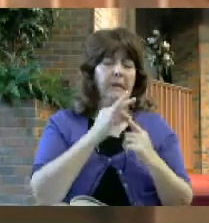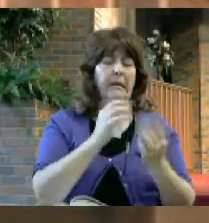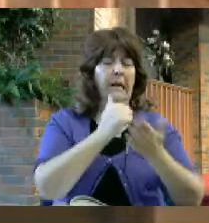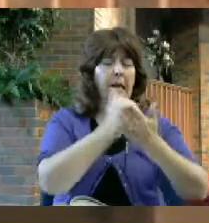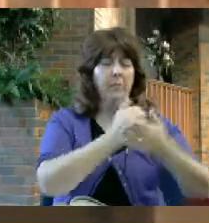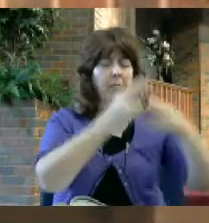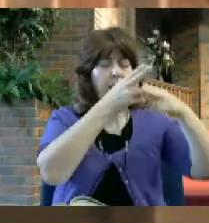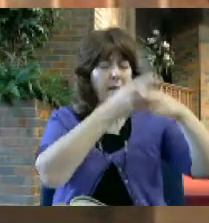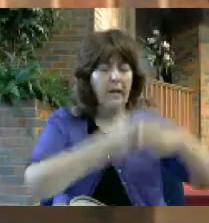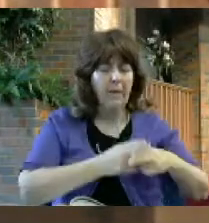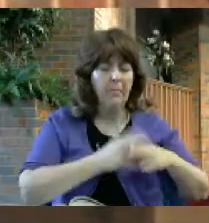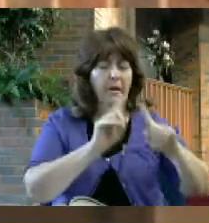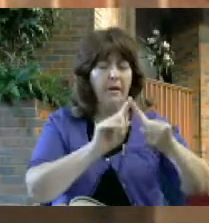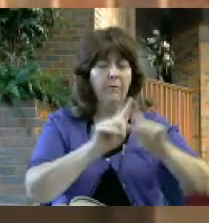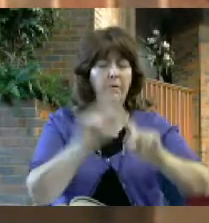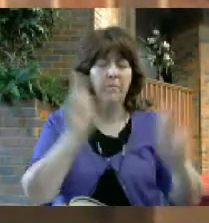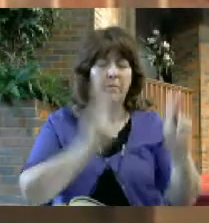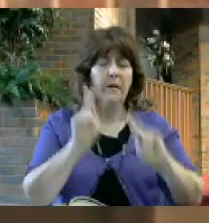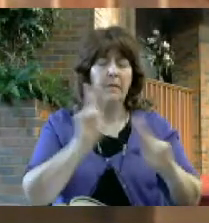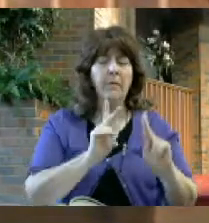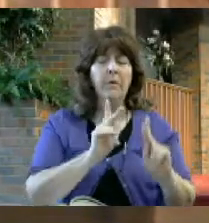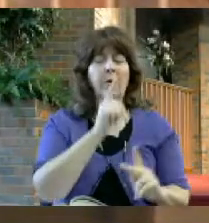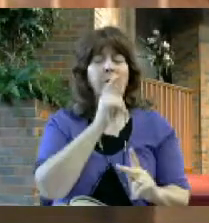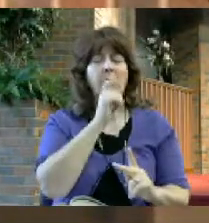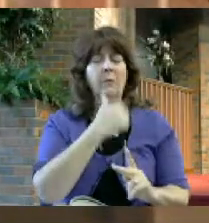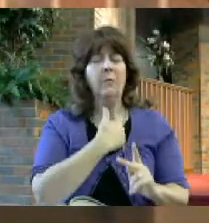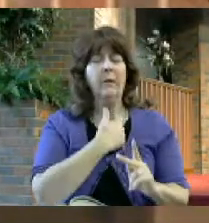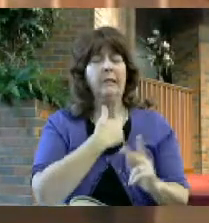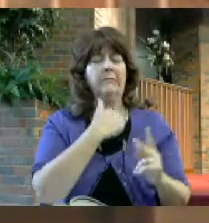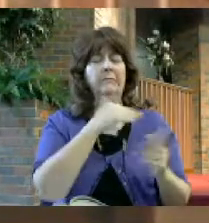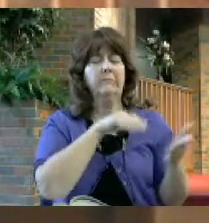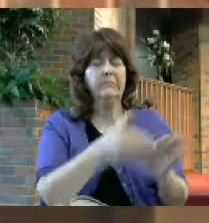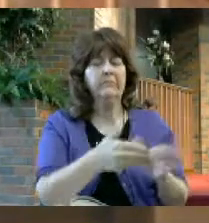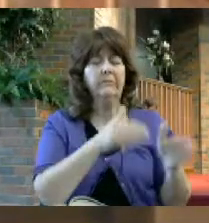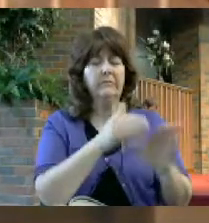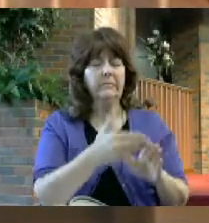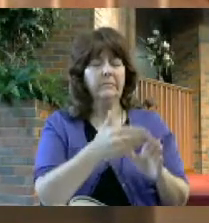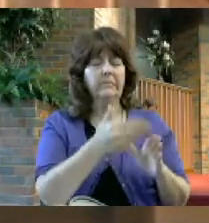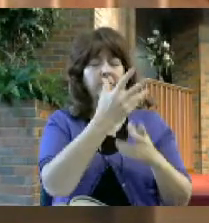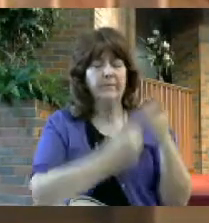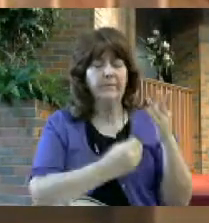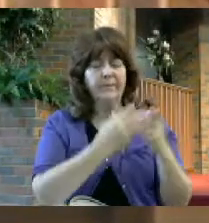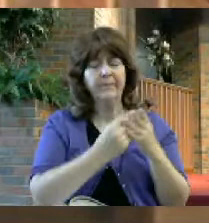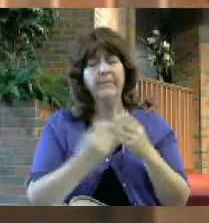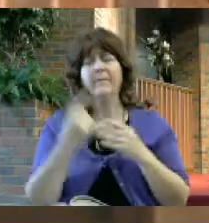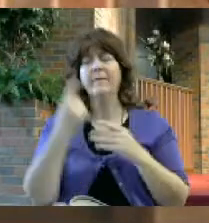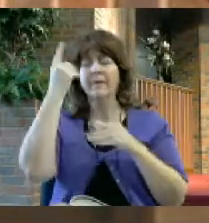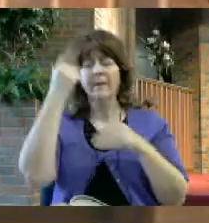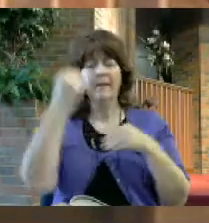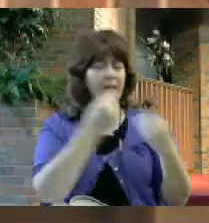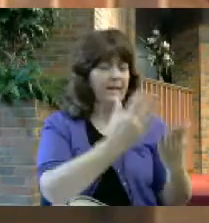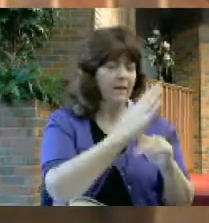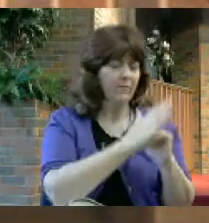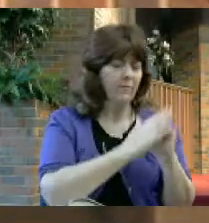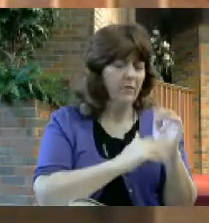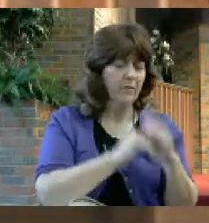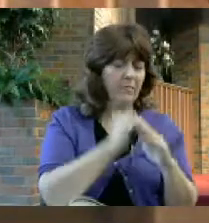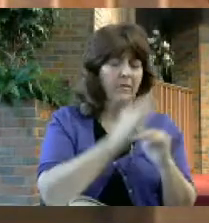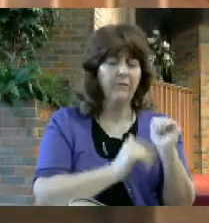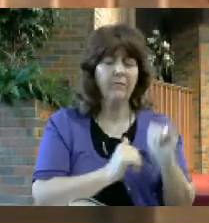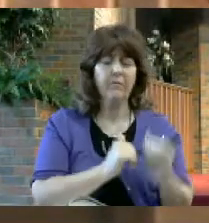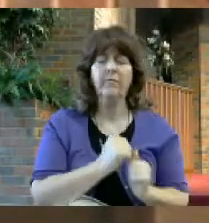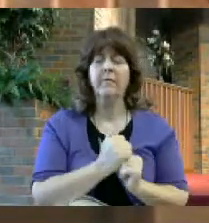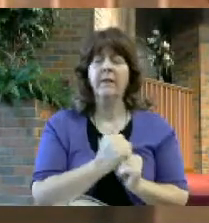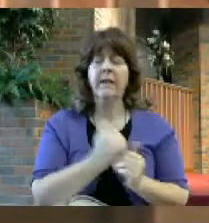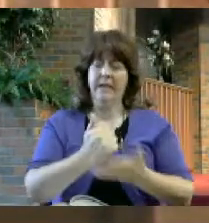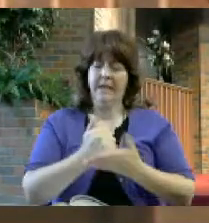them, knowing that you are with them at all times. And help us, Father, to be your instruments in